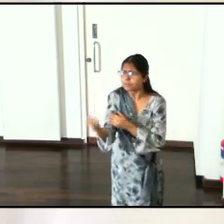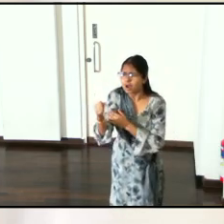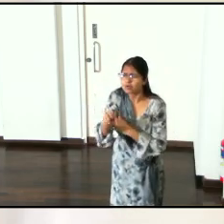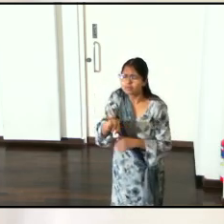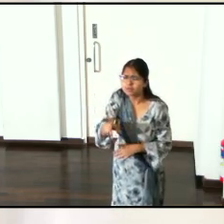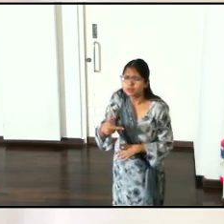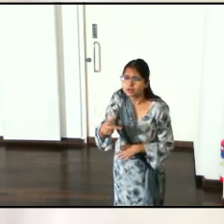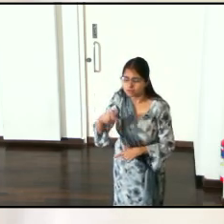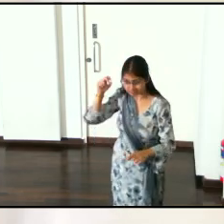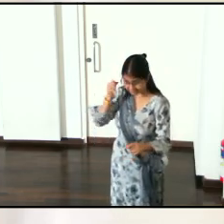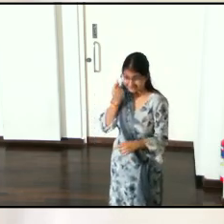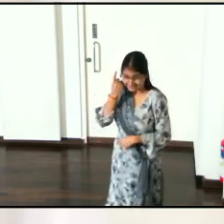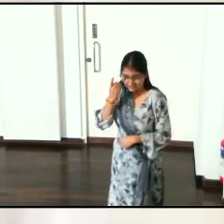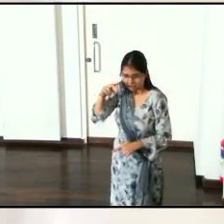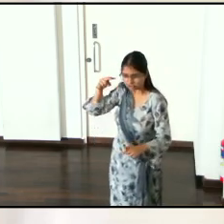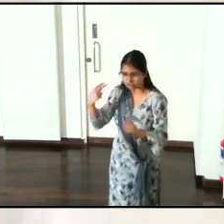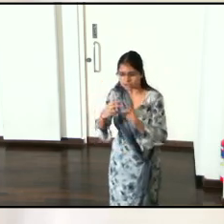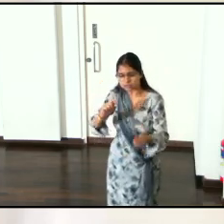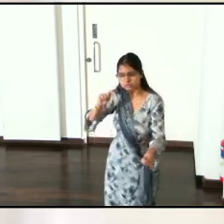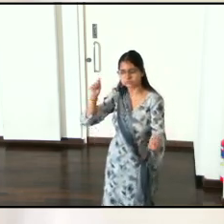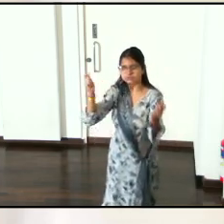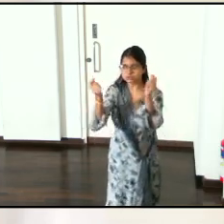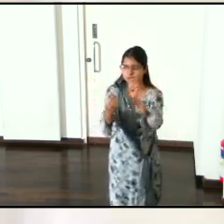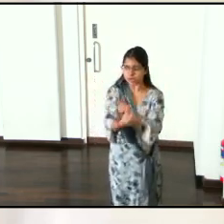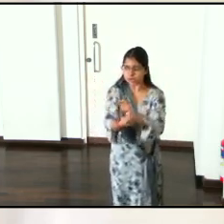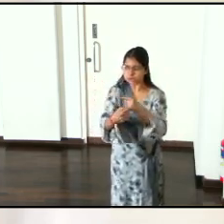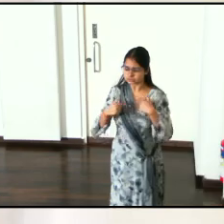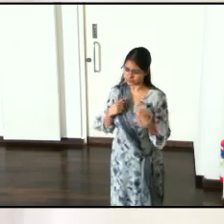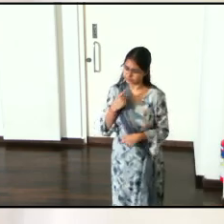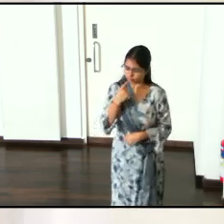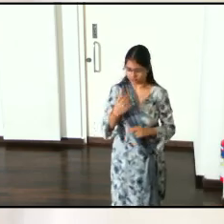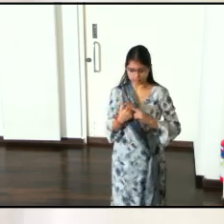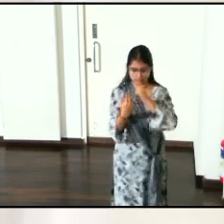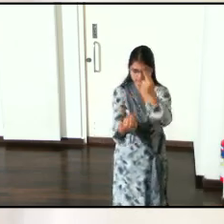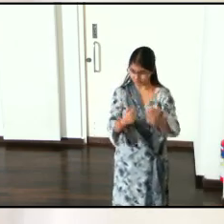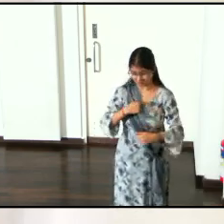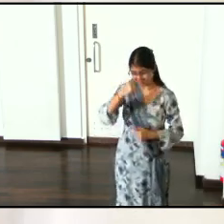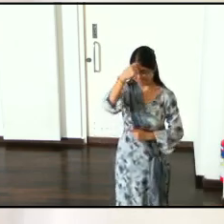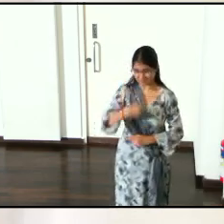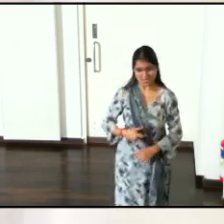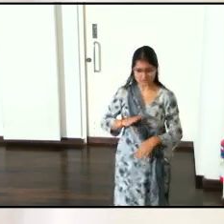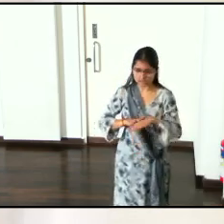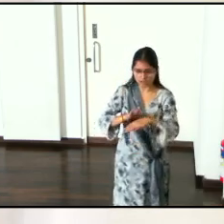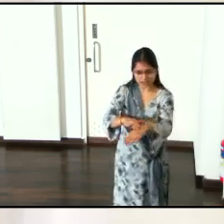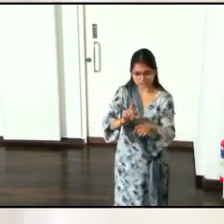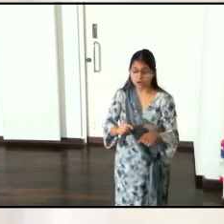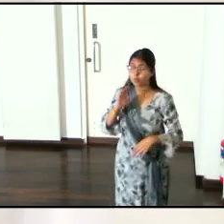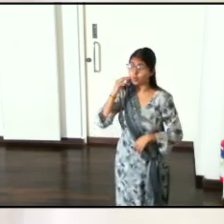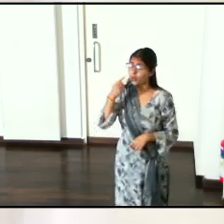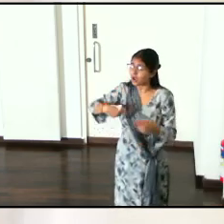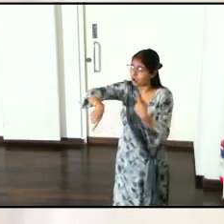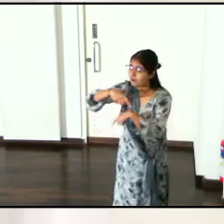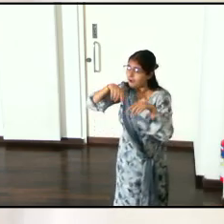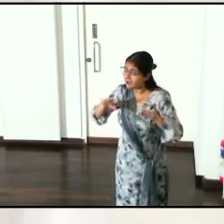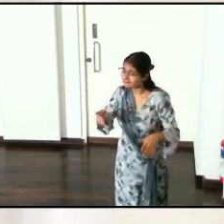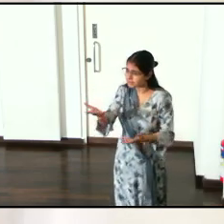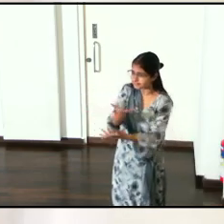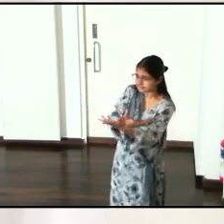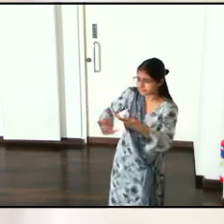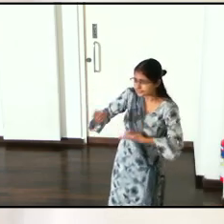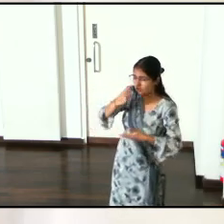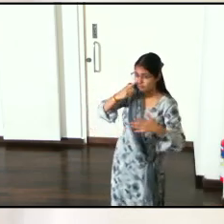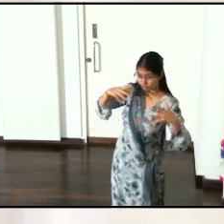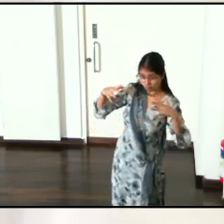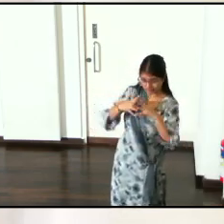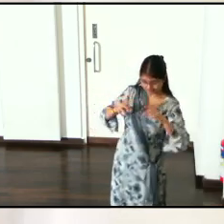So this is something that I can speak to from personal experience, which is that when you have discussions within women's groups about